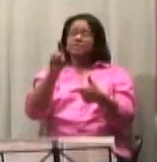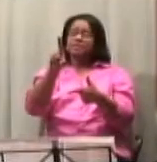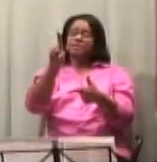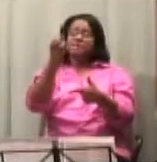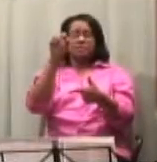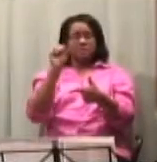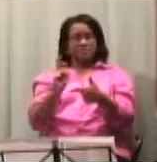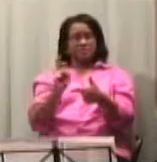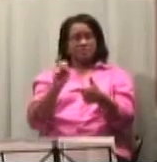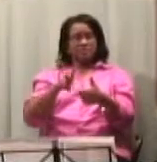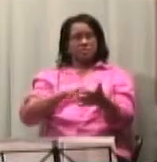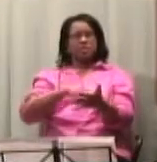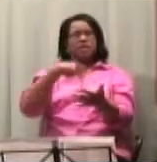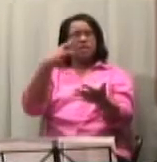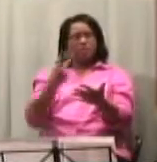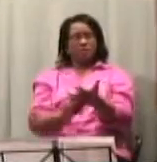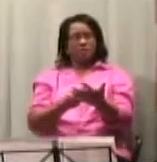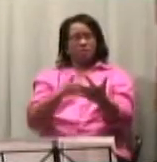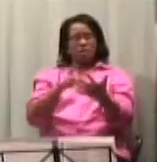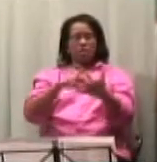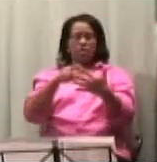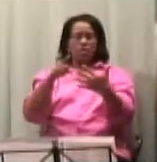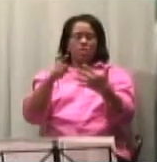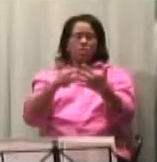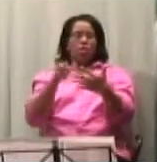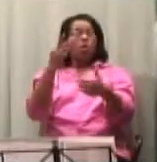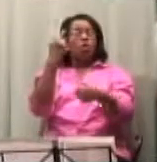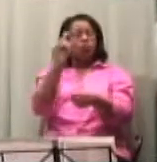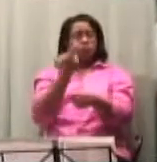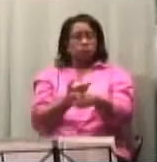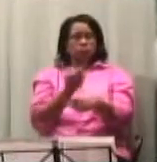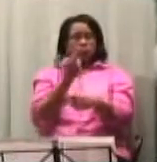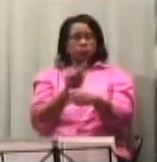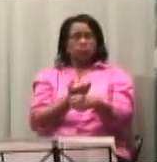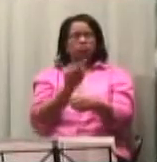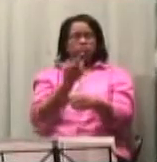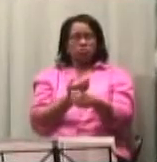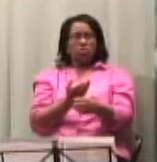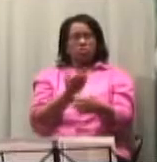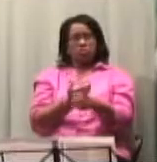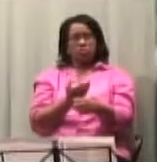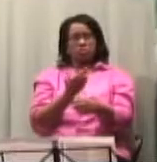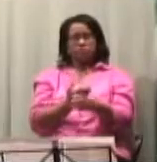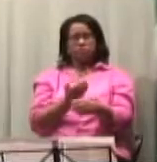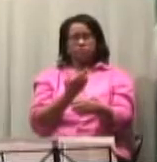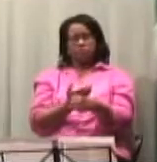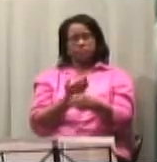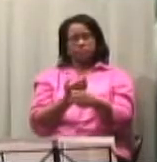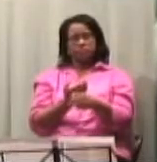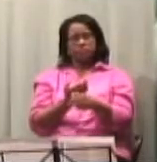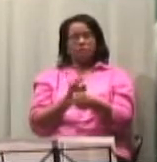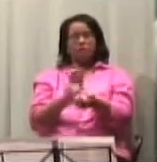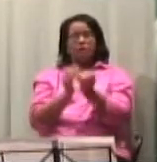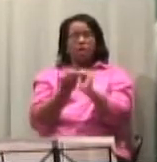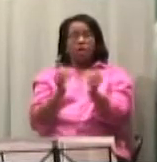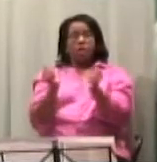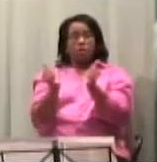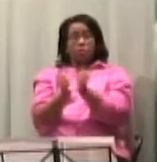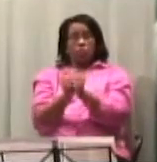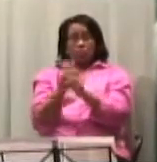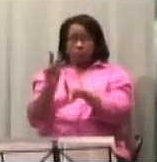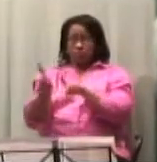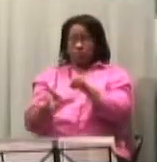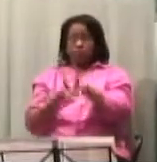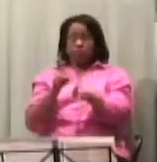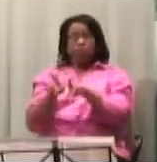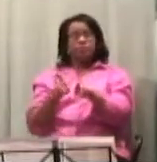rocks. Of course, this is the situation that sometimes we see in many of our